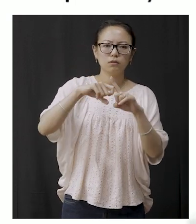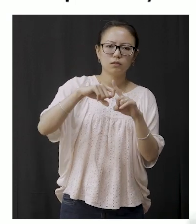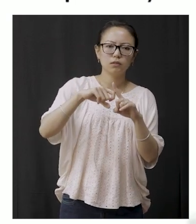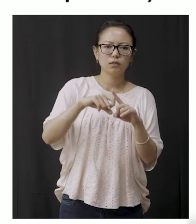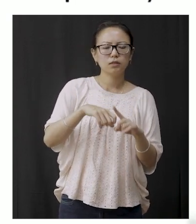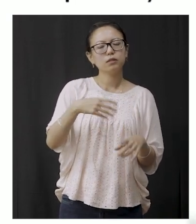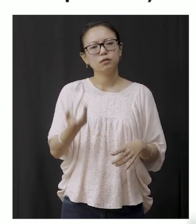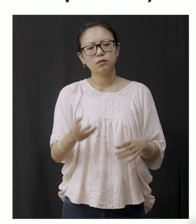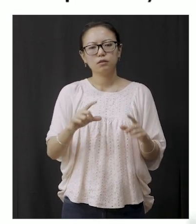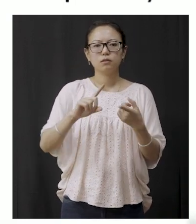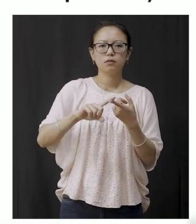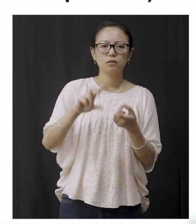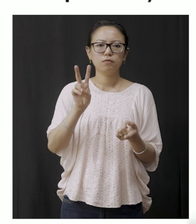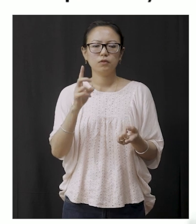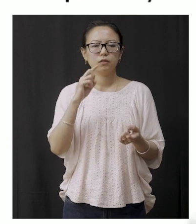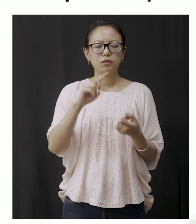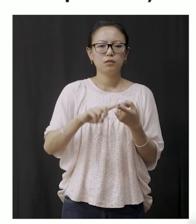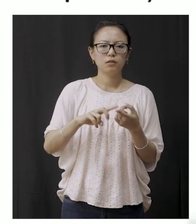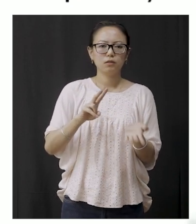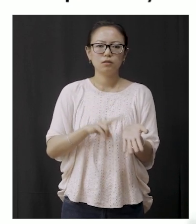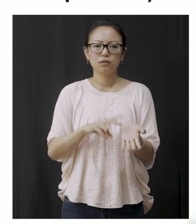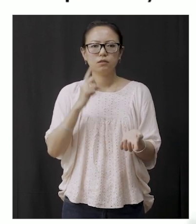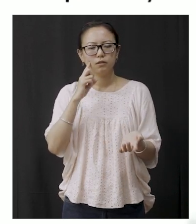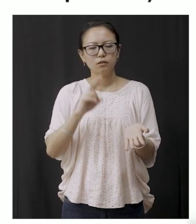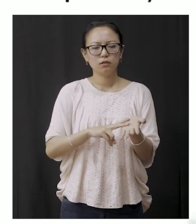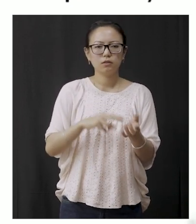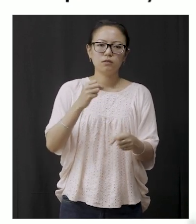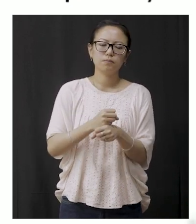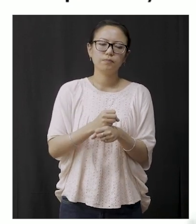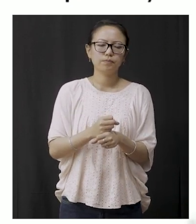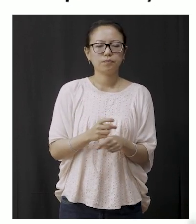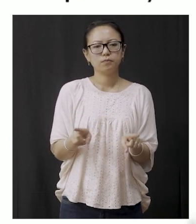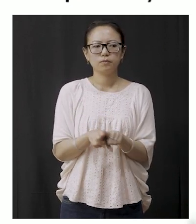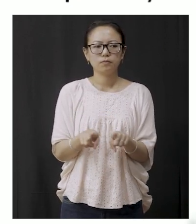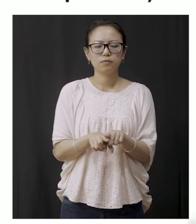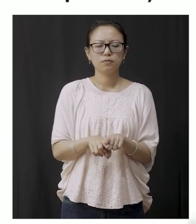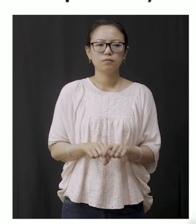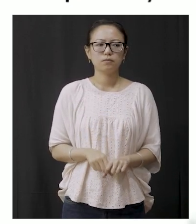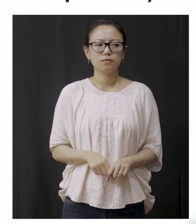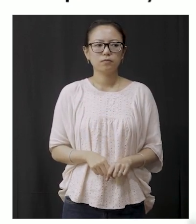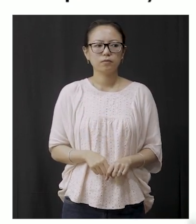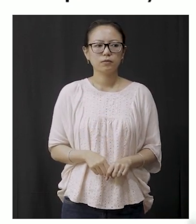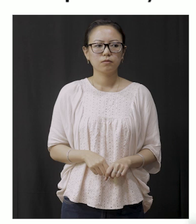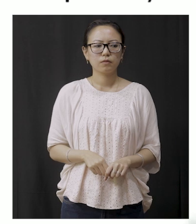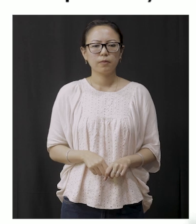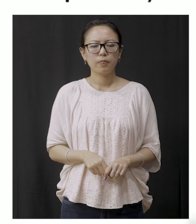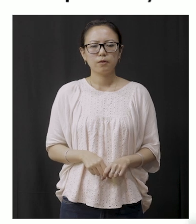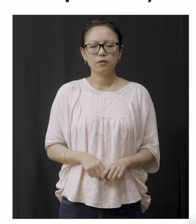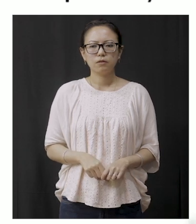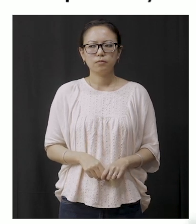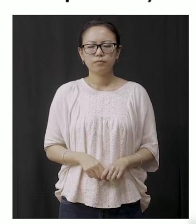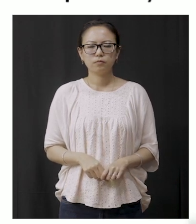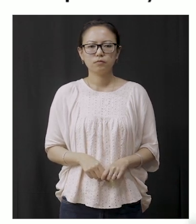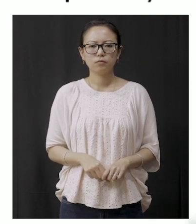So the evening is coming by quickly. The dusk sends quickly. That means